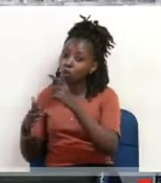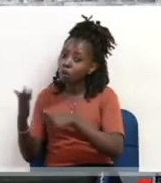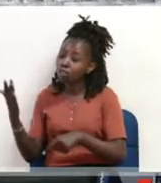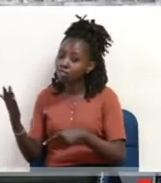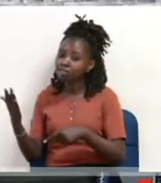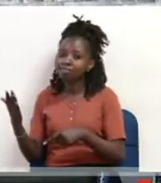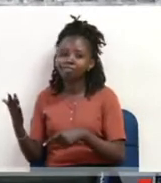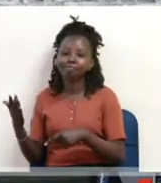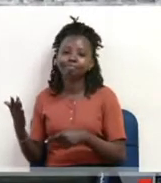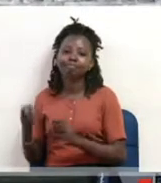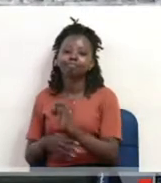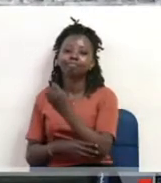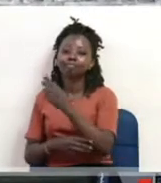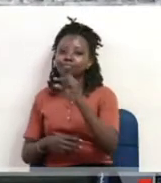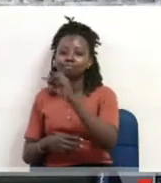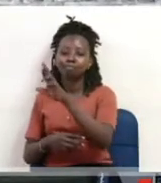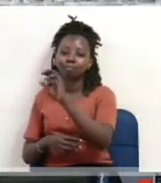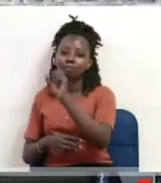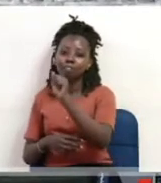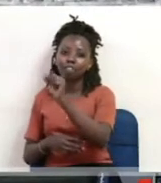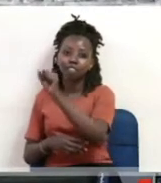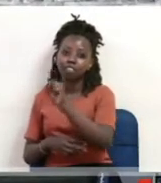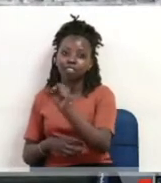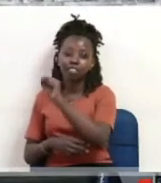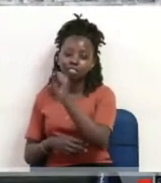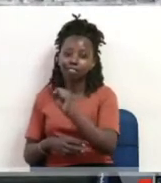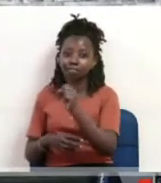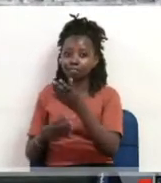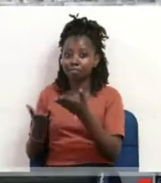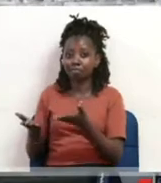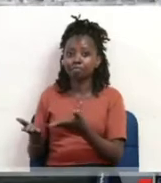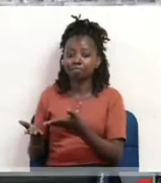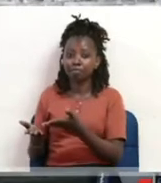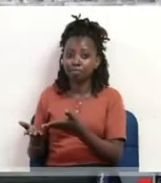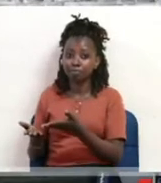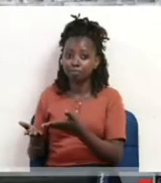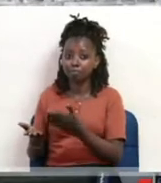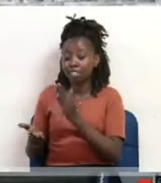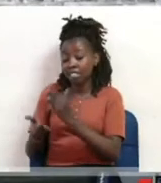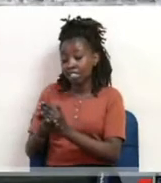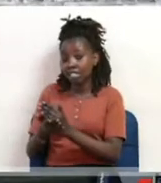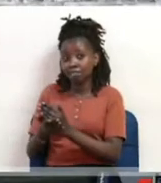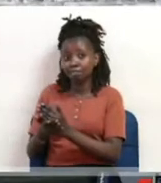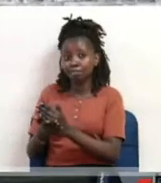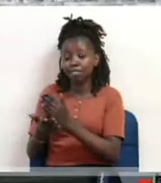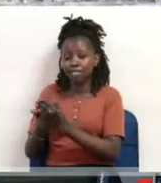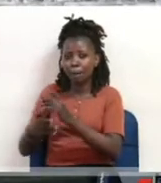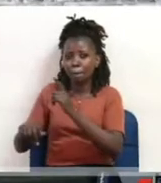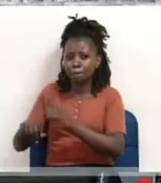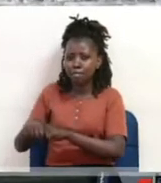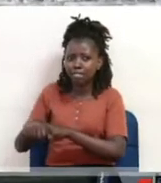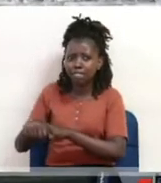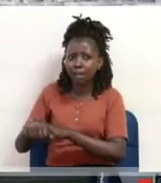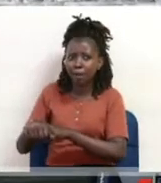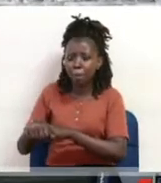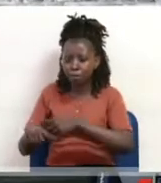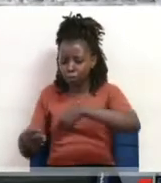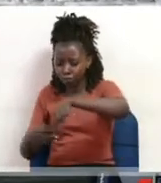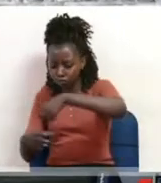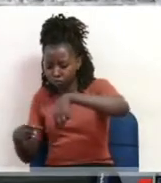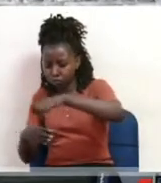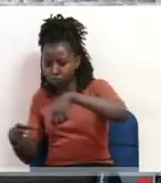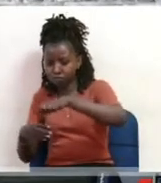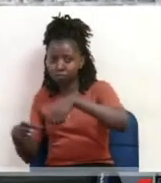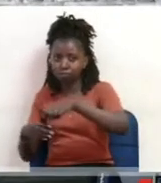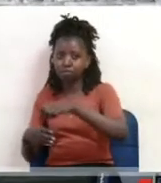hallelujah, teams. Some teams to make sure the mud is mixed well. Another team to make sure there is water coming to